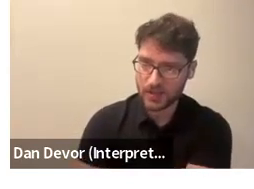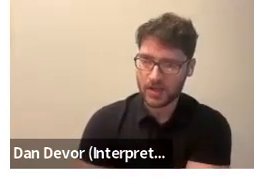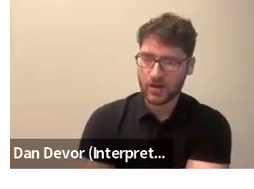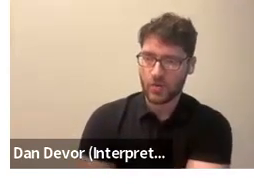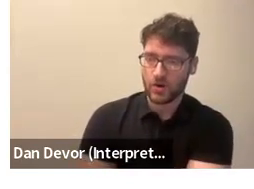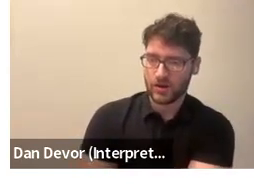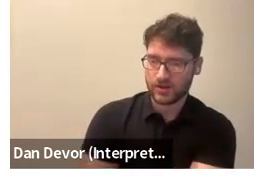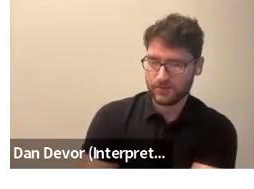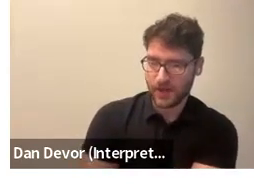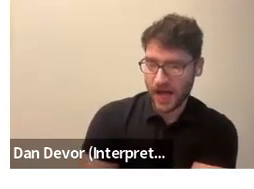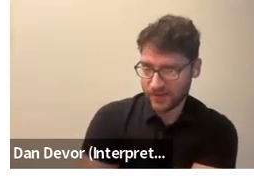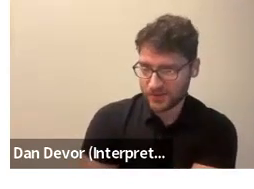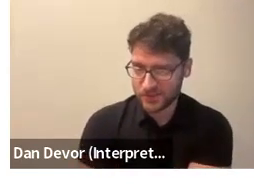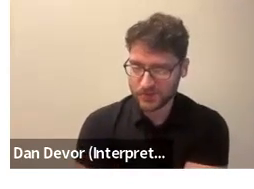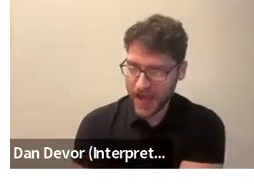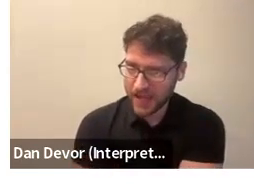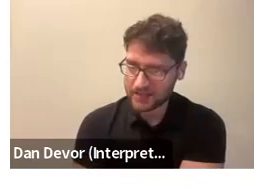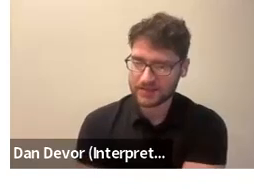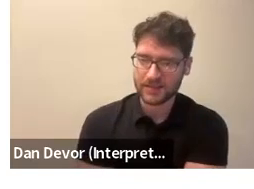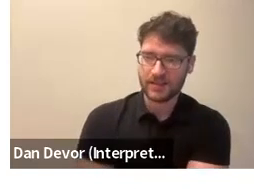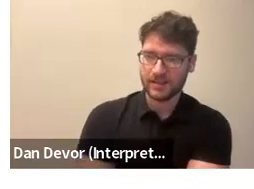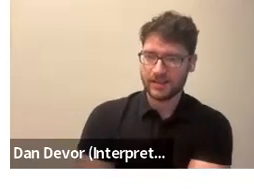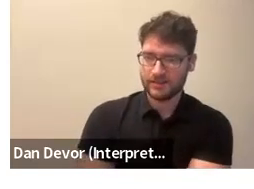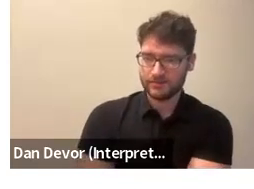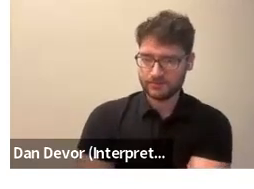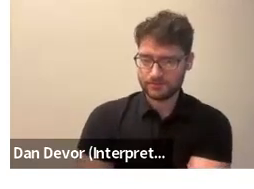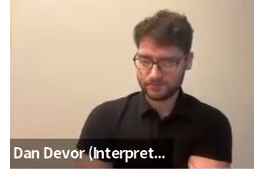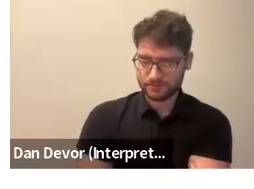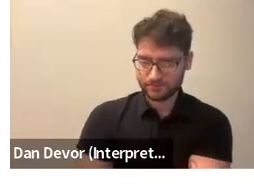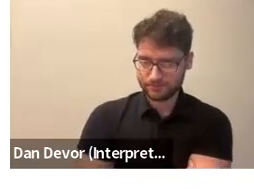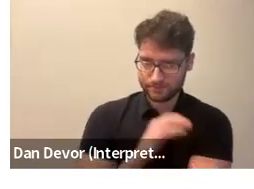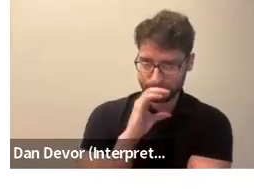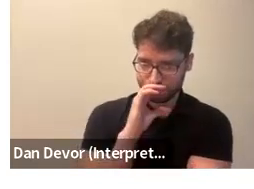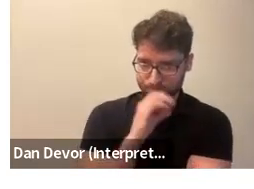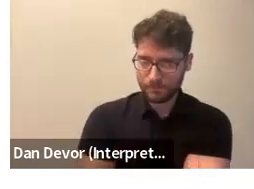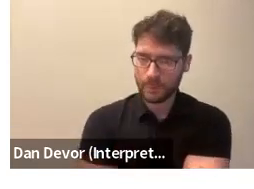dorms or behind the teachers' backs.